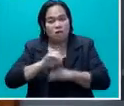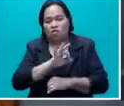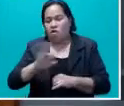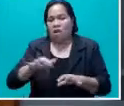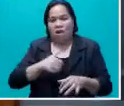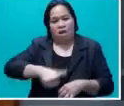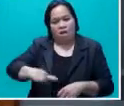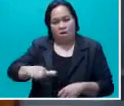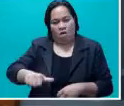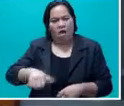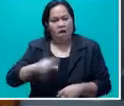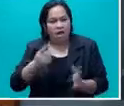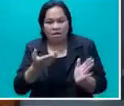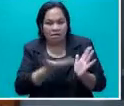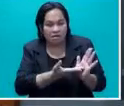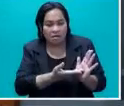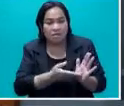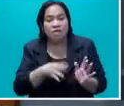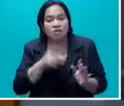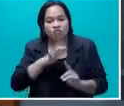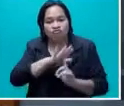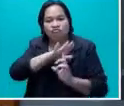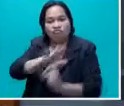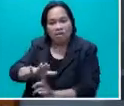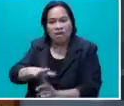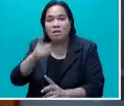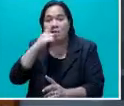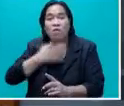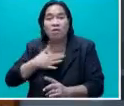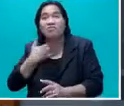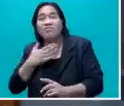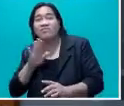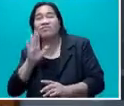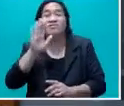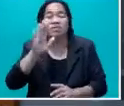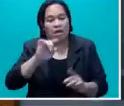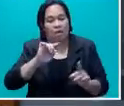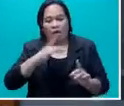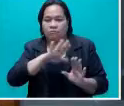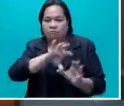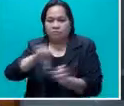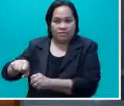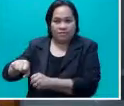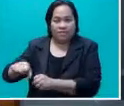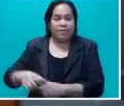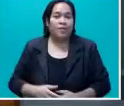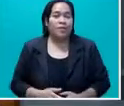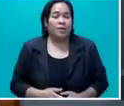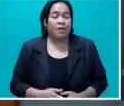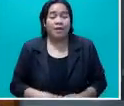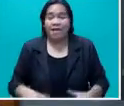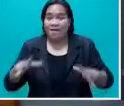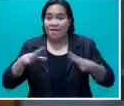expression, even to the point of suppression of dissenting voices. Honorable Speaker, freedom